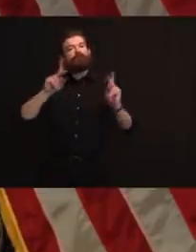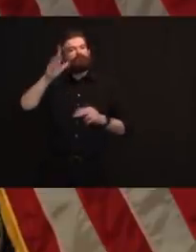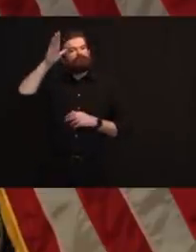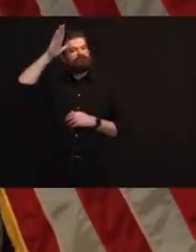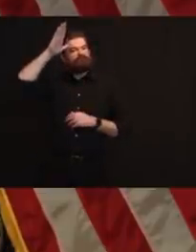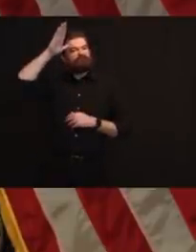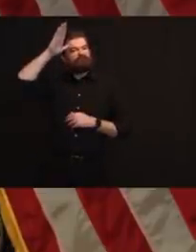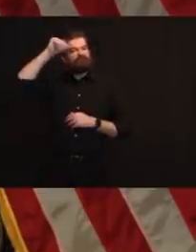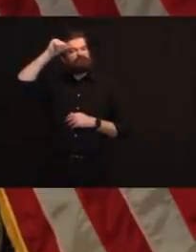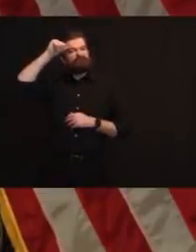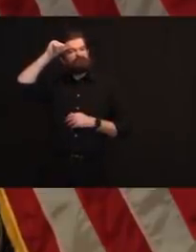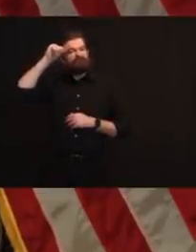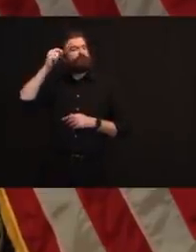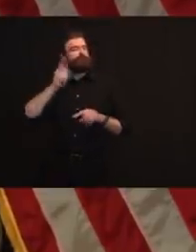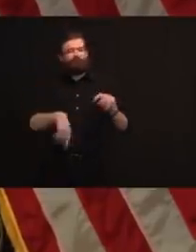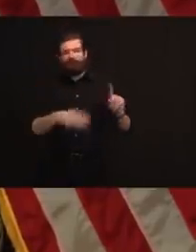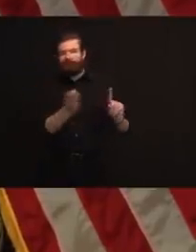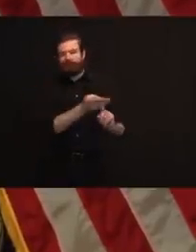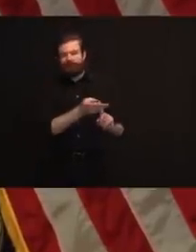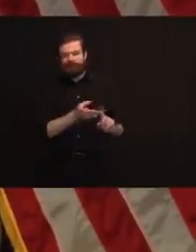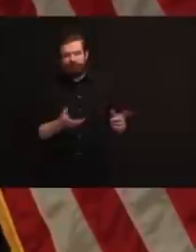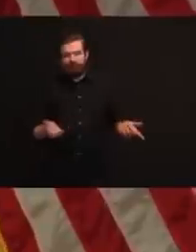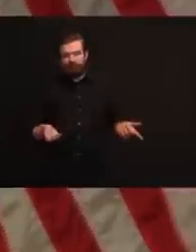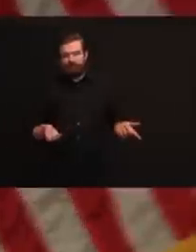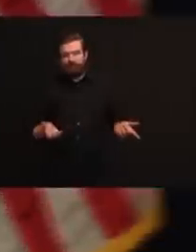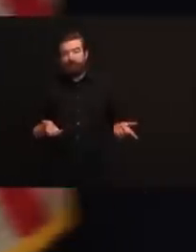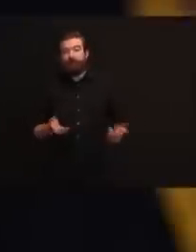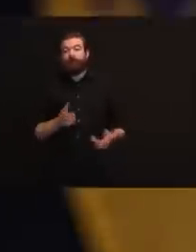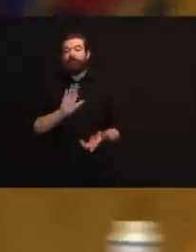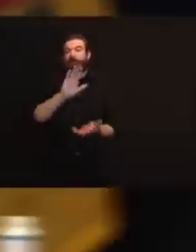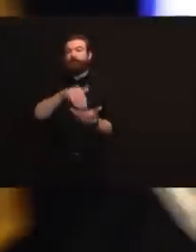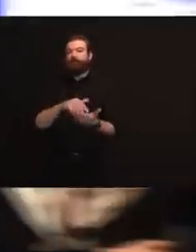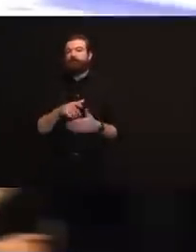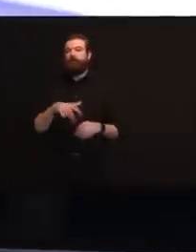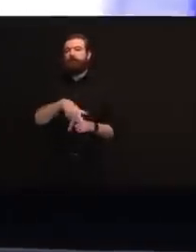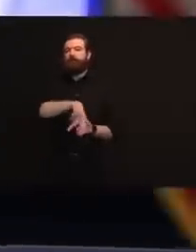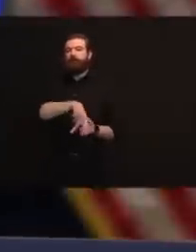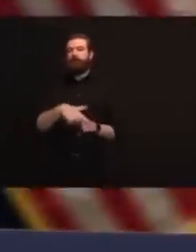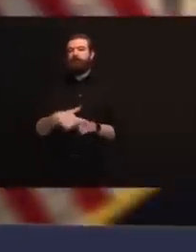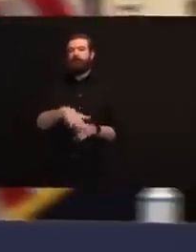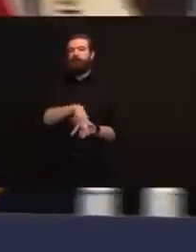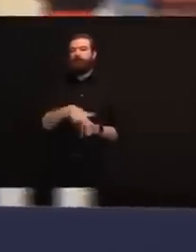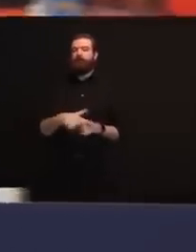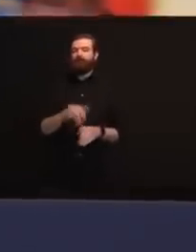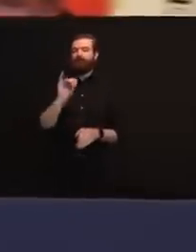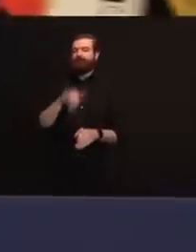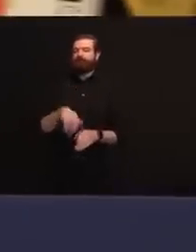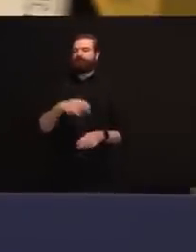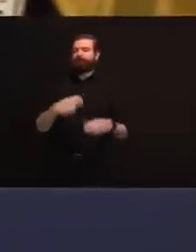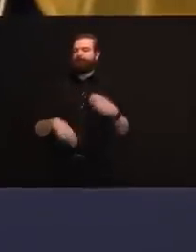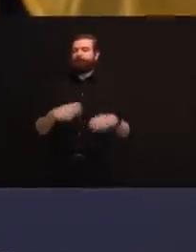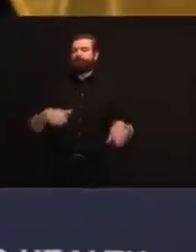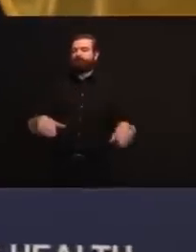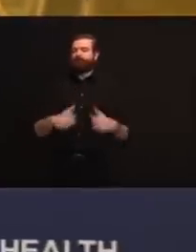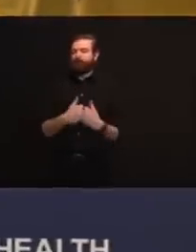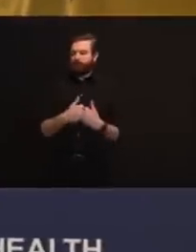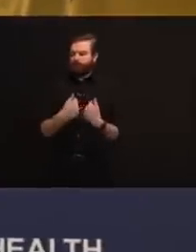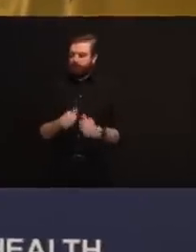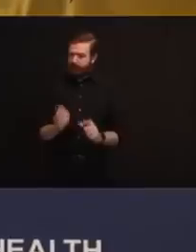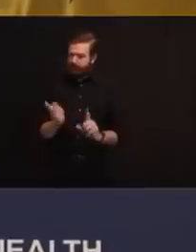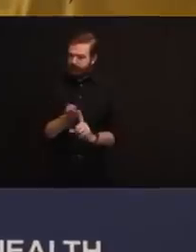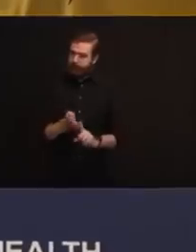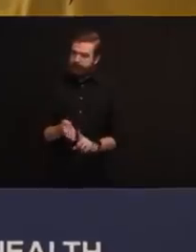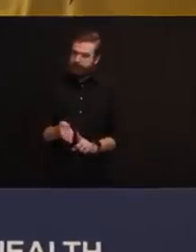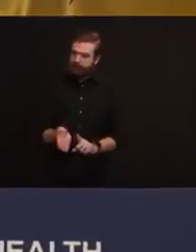are a challenge. So we had 2 challenges, probably 3 actually. We're now down 1. If